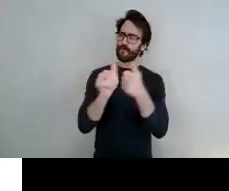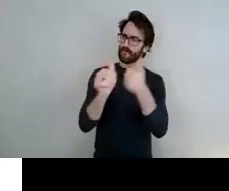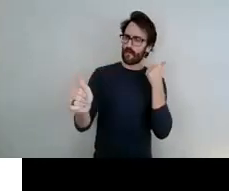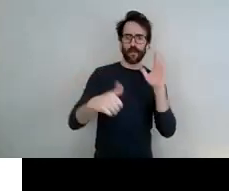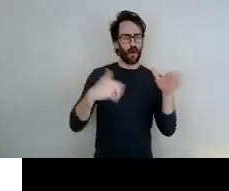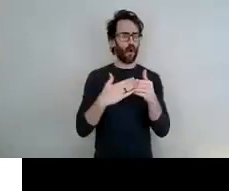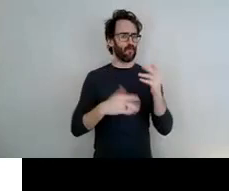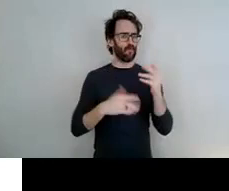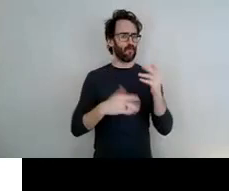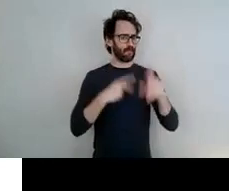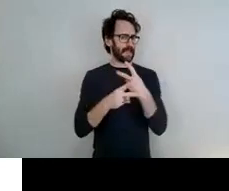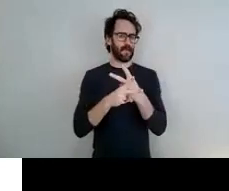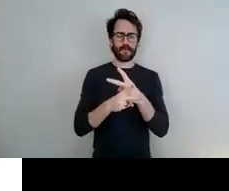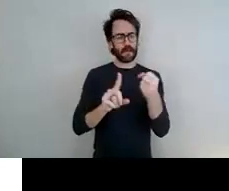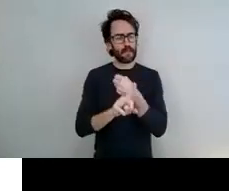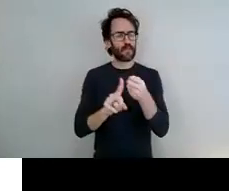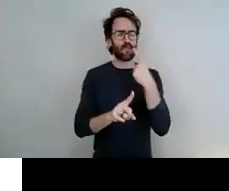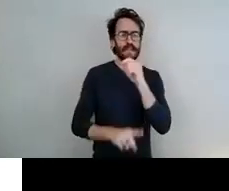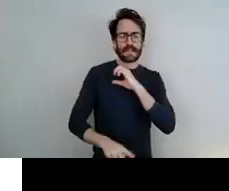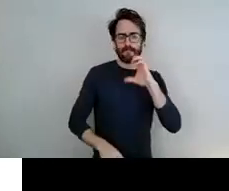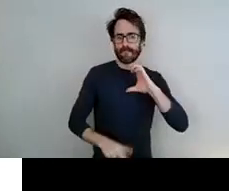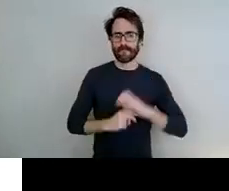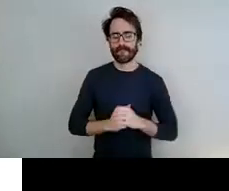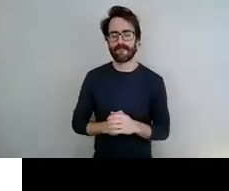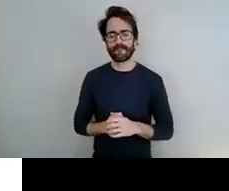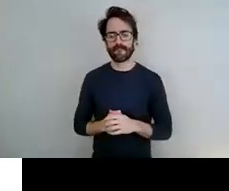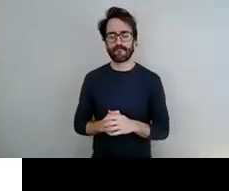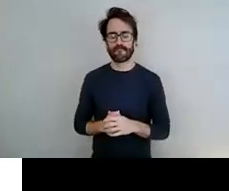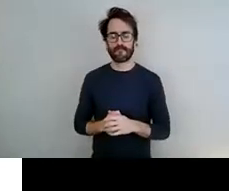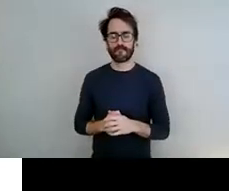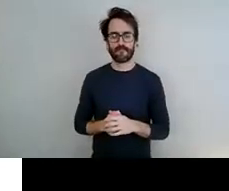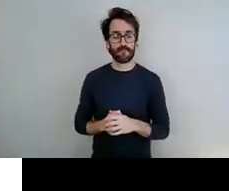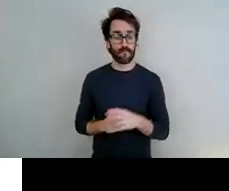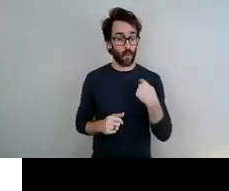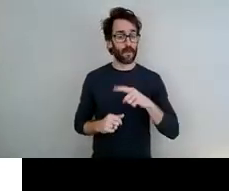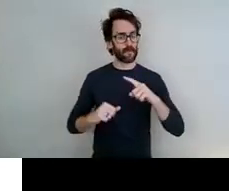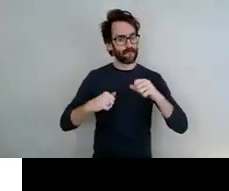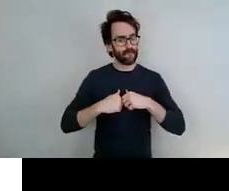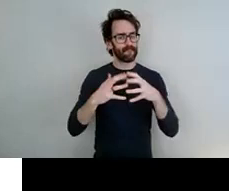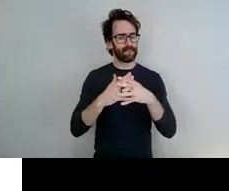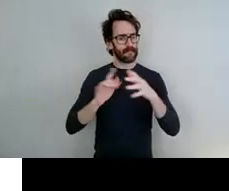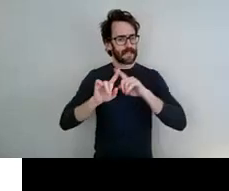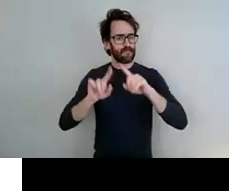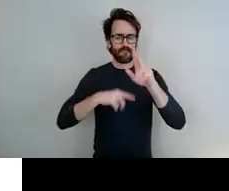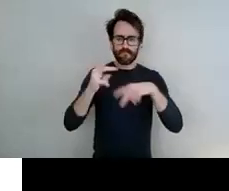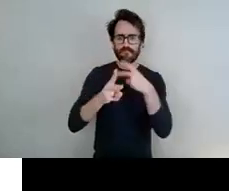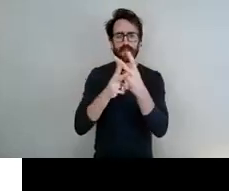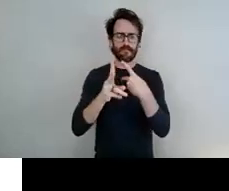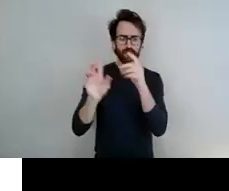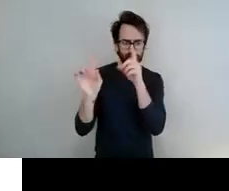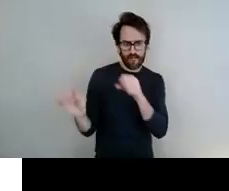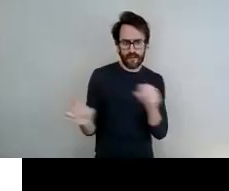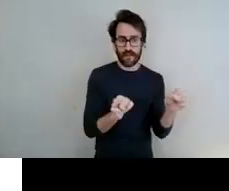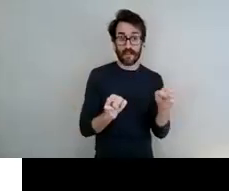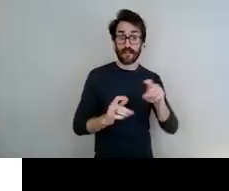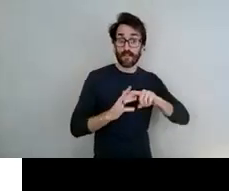We are working to implement or have been implementing Ontario's strategy to combat elder abuse since 2003, which